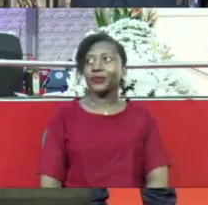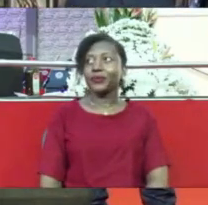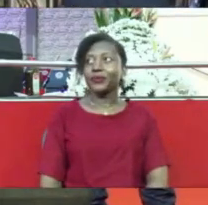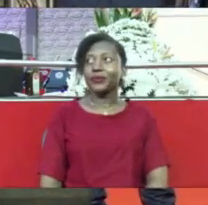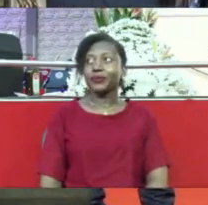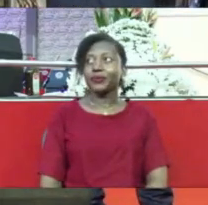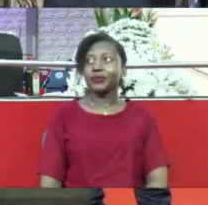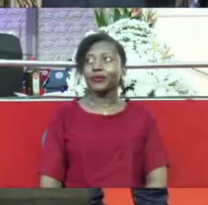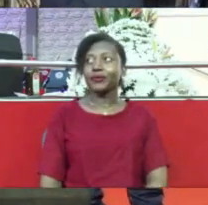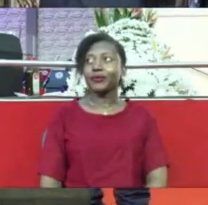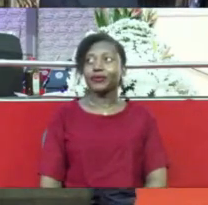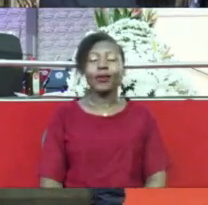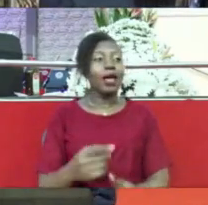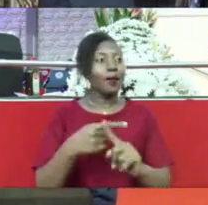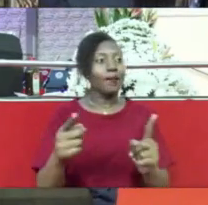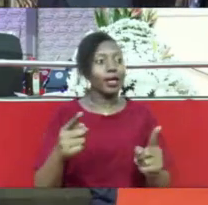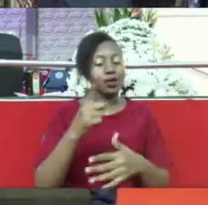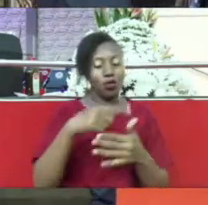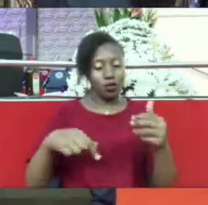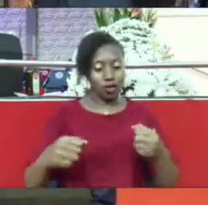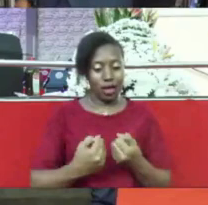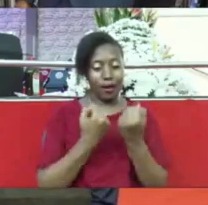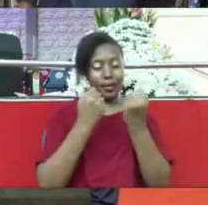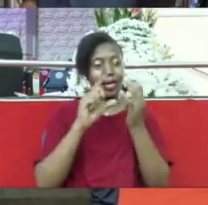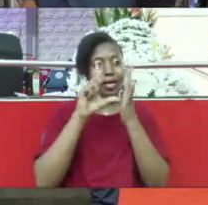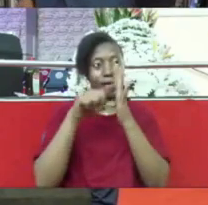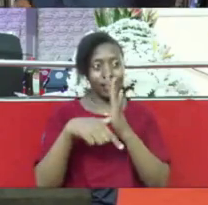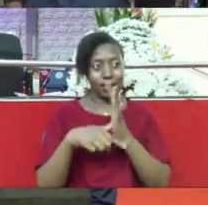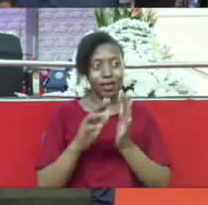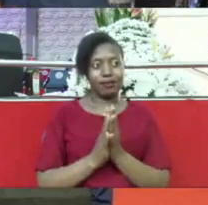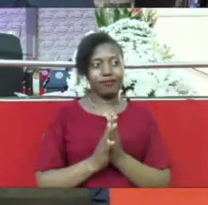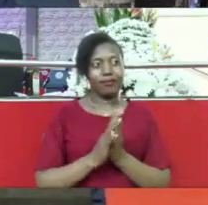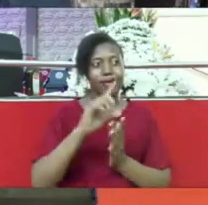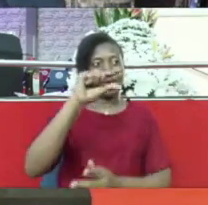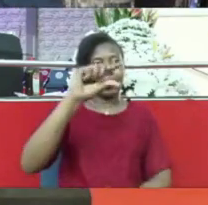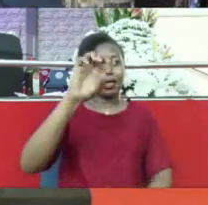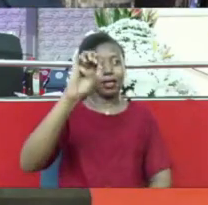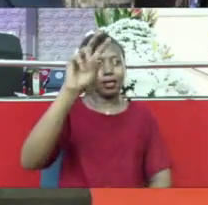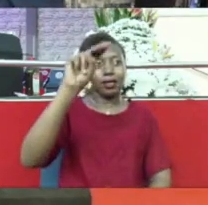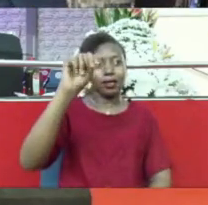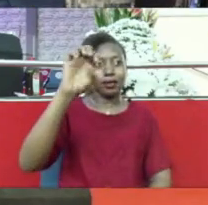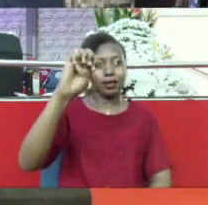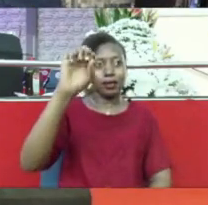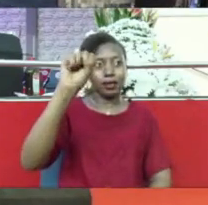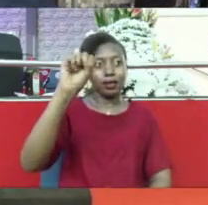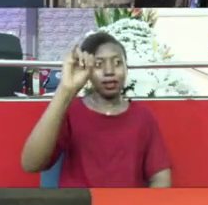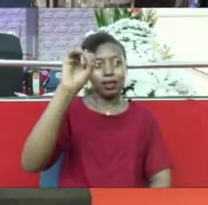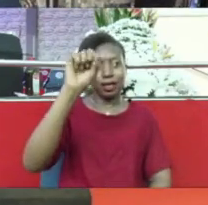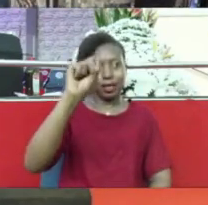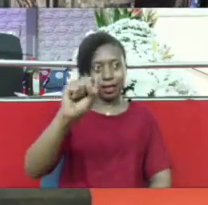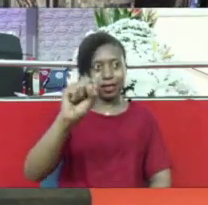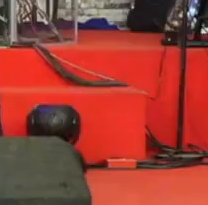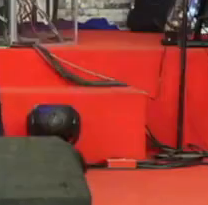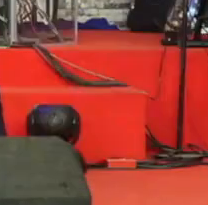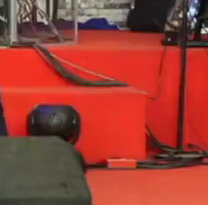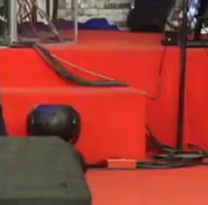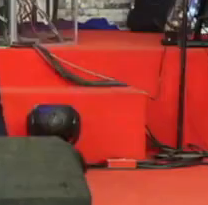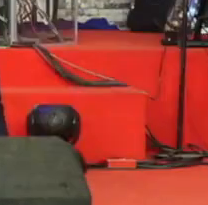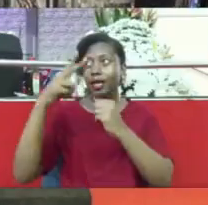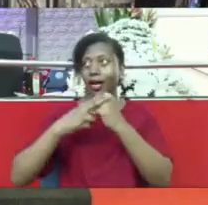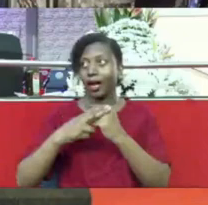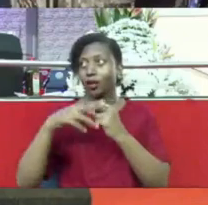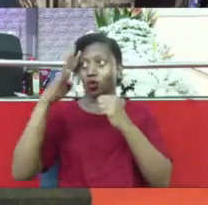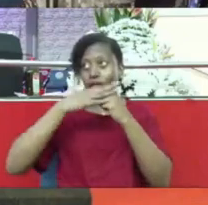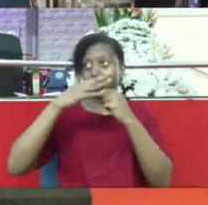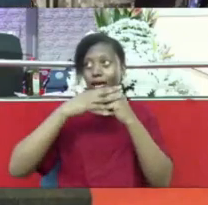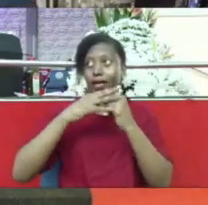But what happened thereafter? Nini kilifanyika baada ya hiyo? In Genesis 29. Katika Mwanzo 29. When the seven,